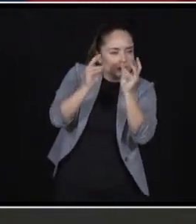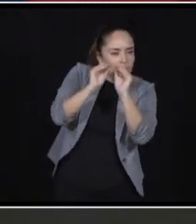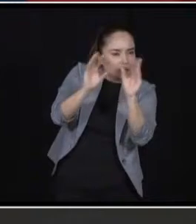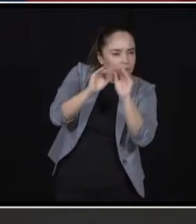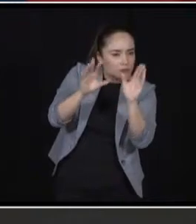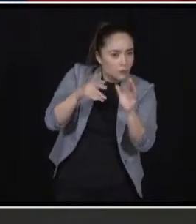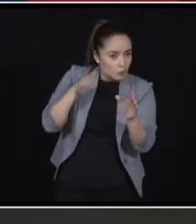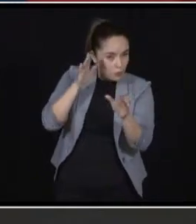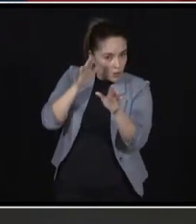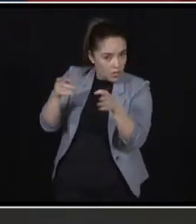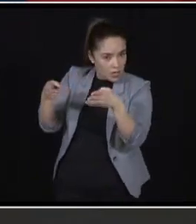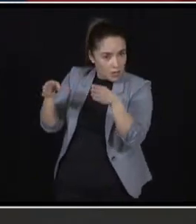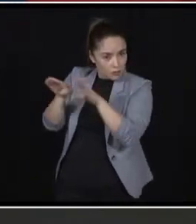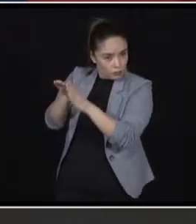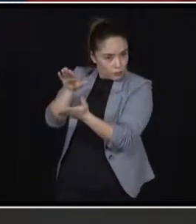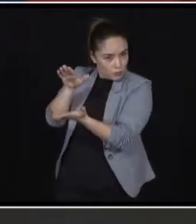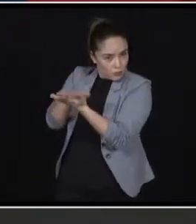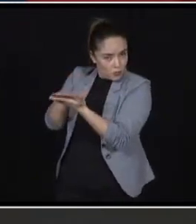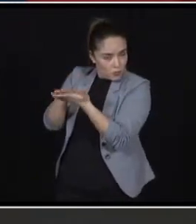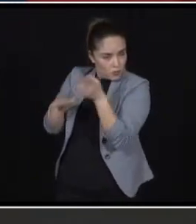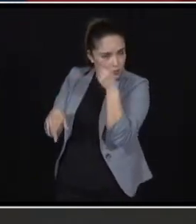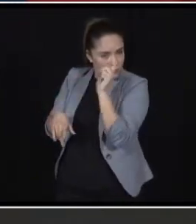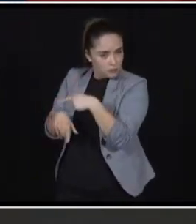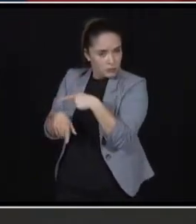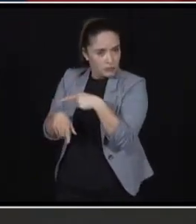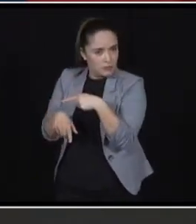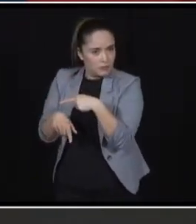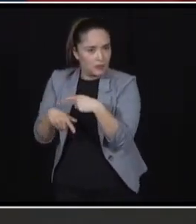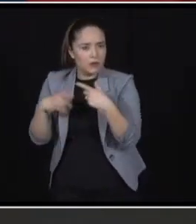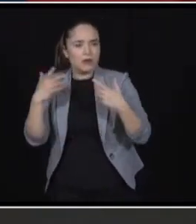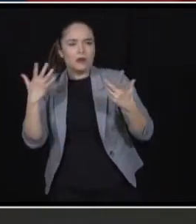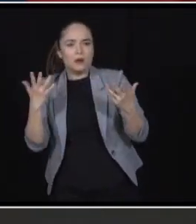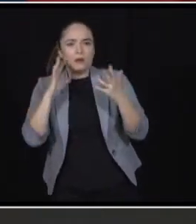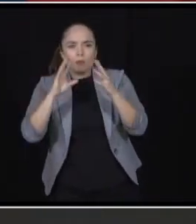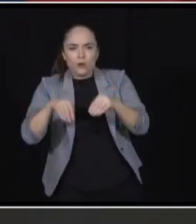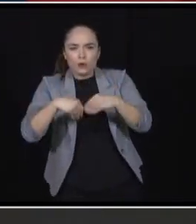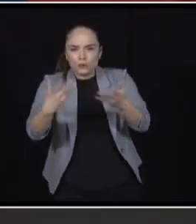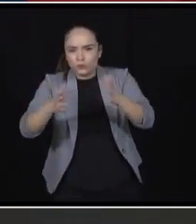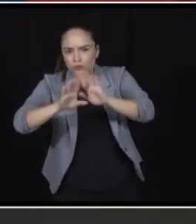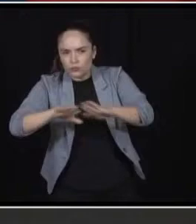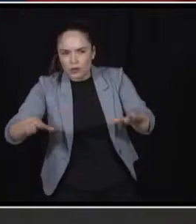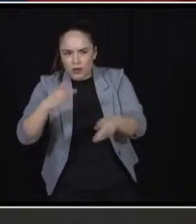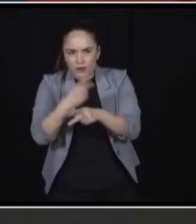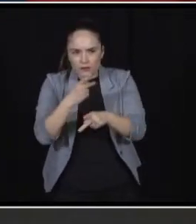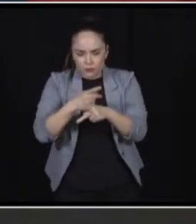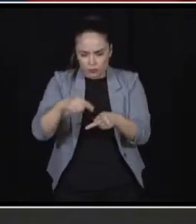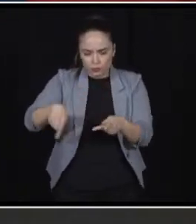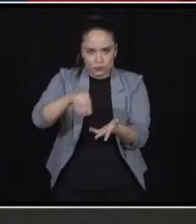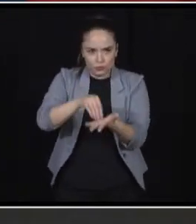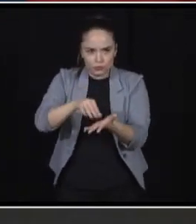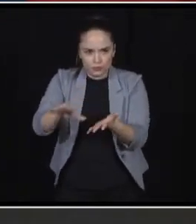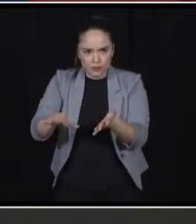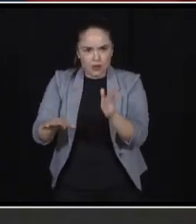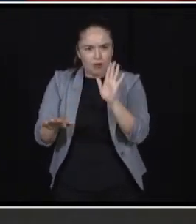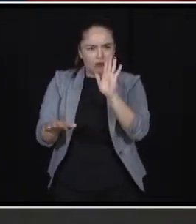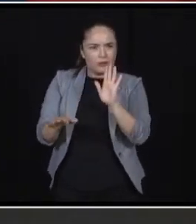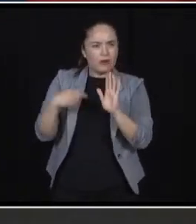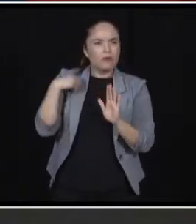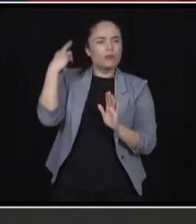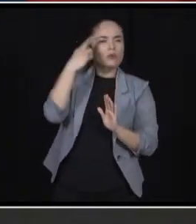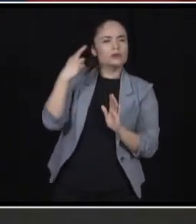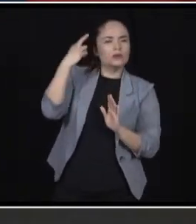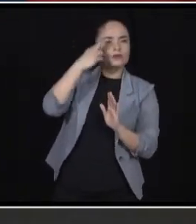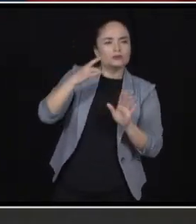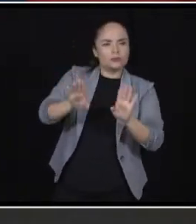work towards for childcare for those students, can you clarify the reasoning behind keeping our childcare